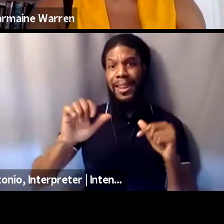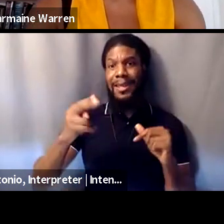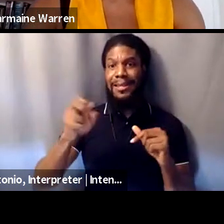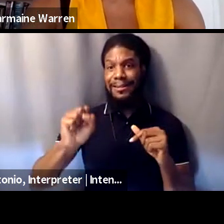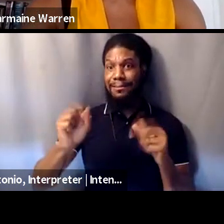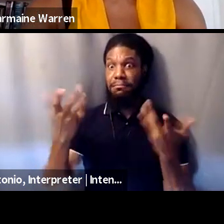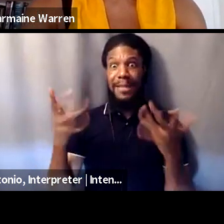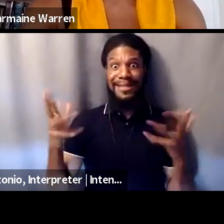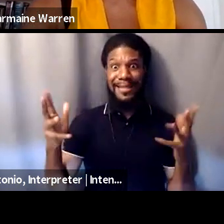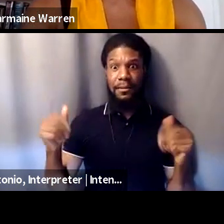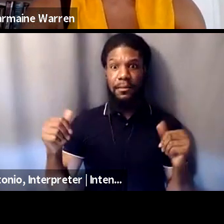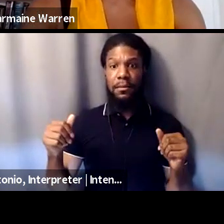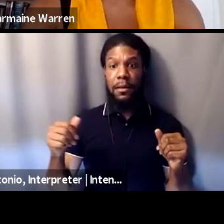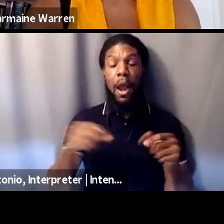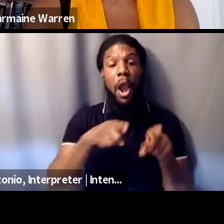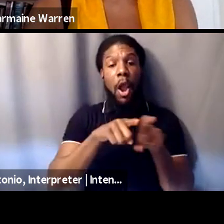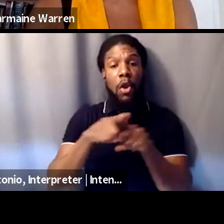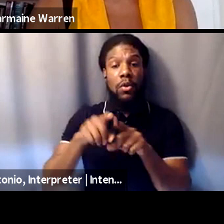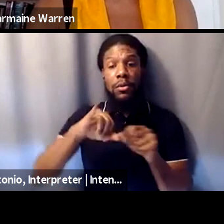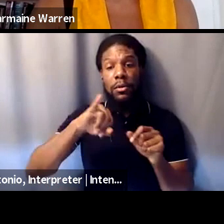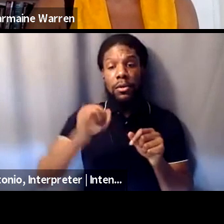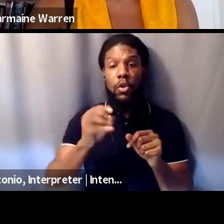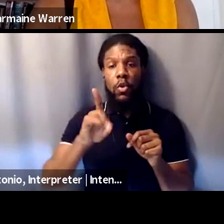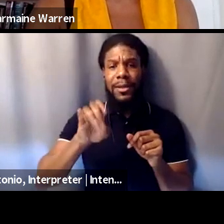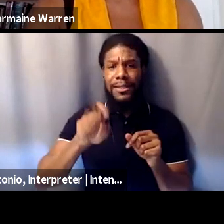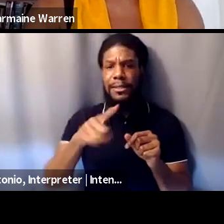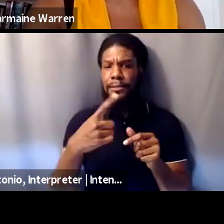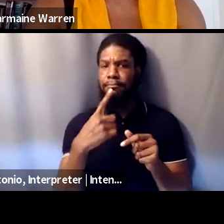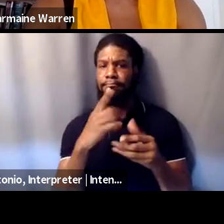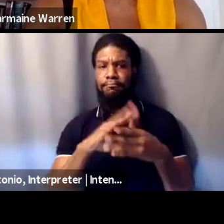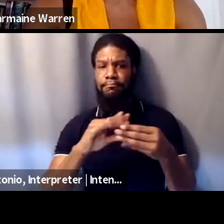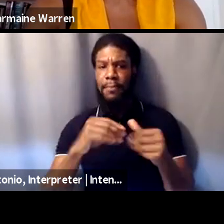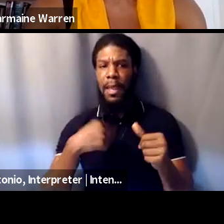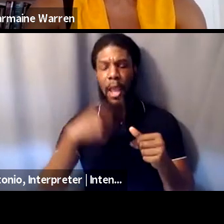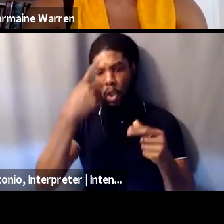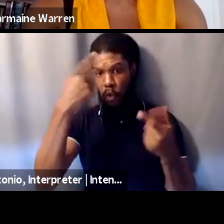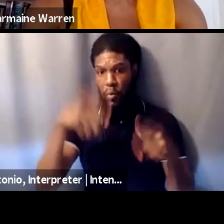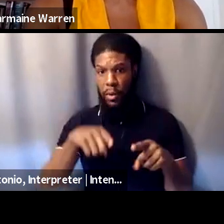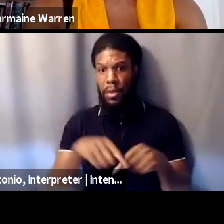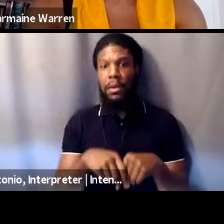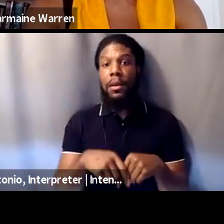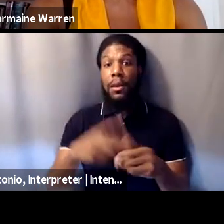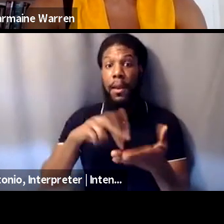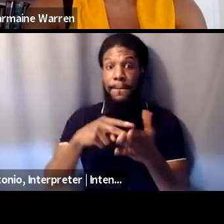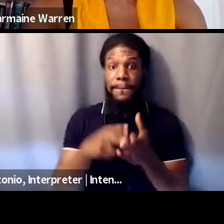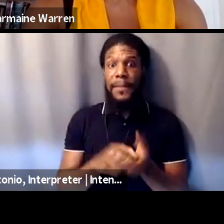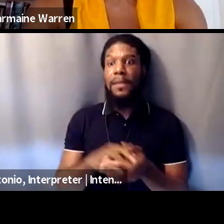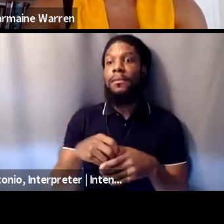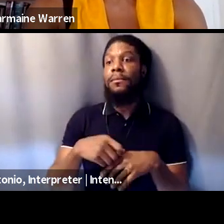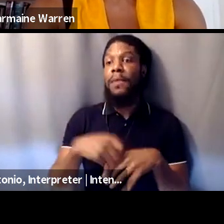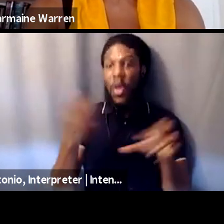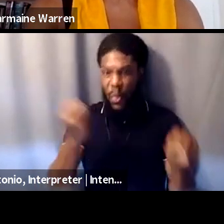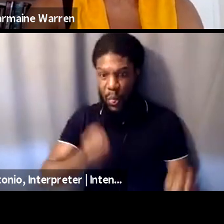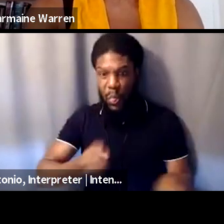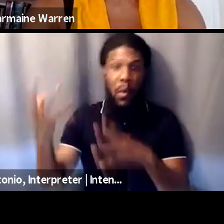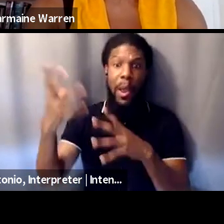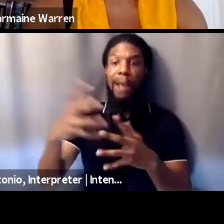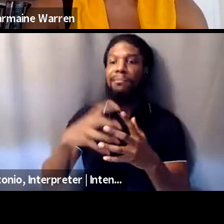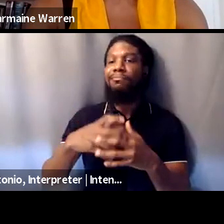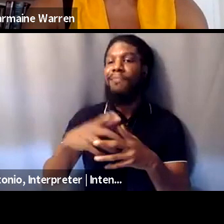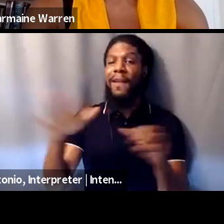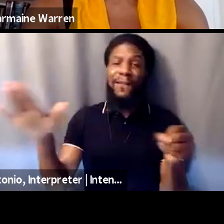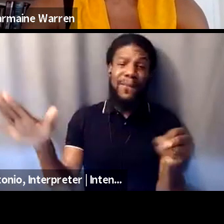like erasing or destroying and removing is not necessarily the answer. That even makes me think of something that